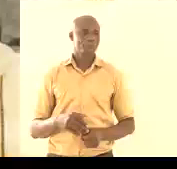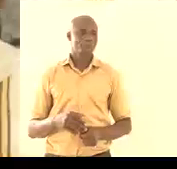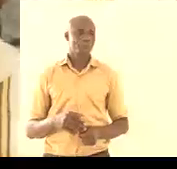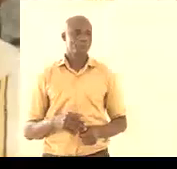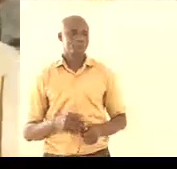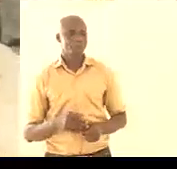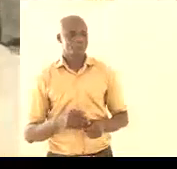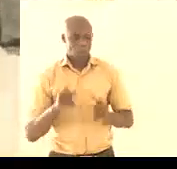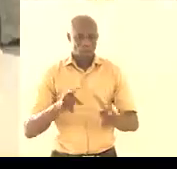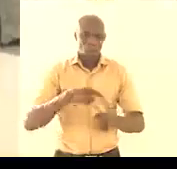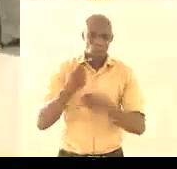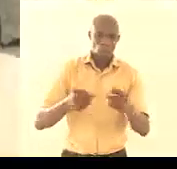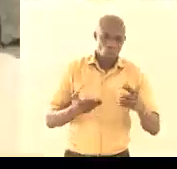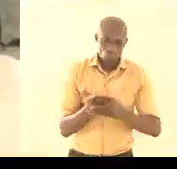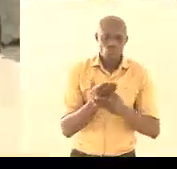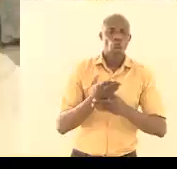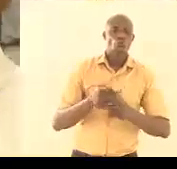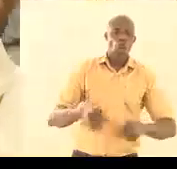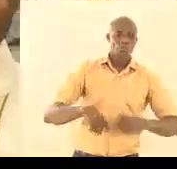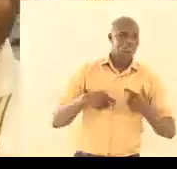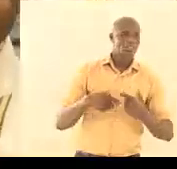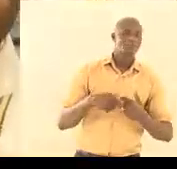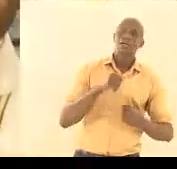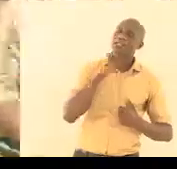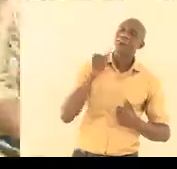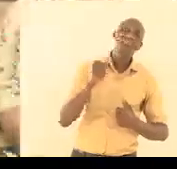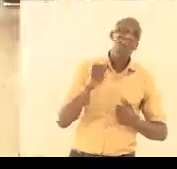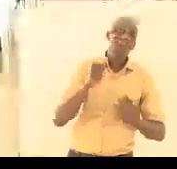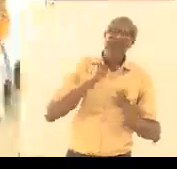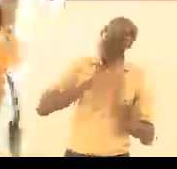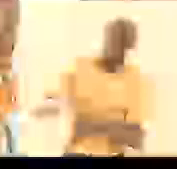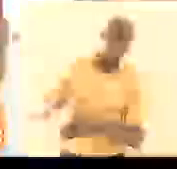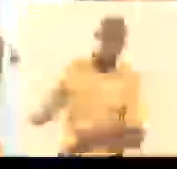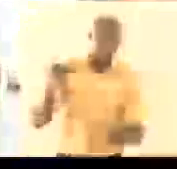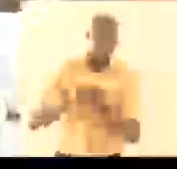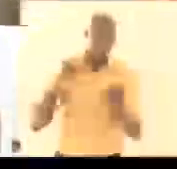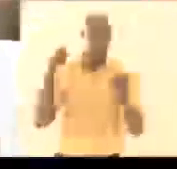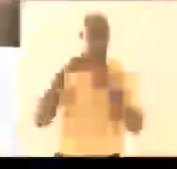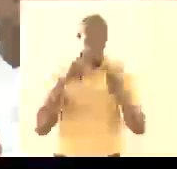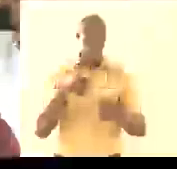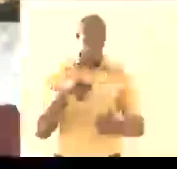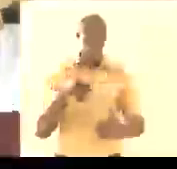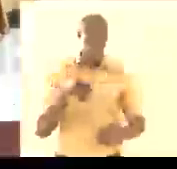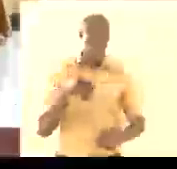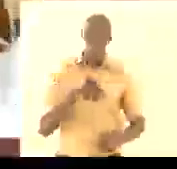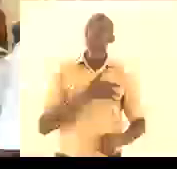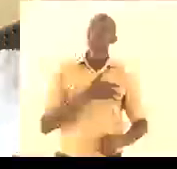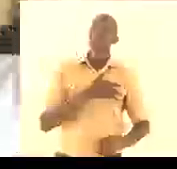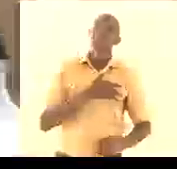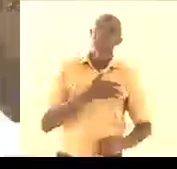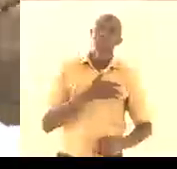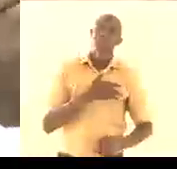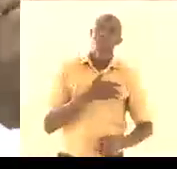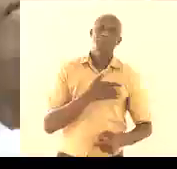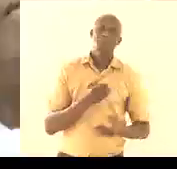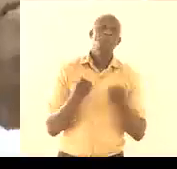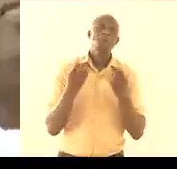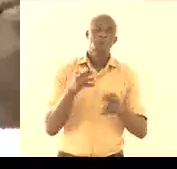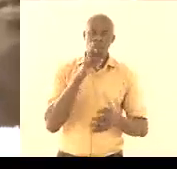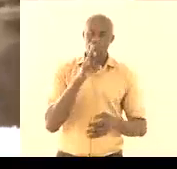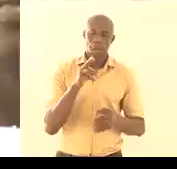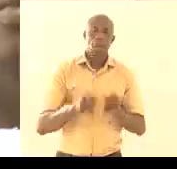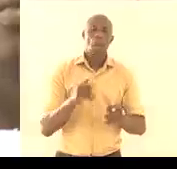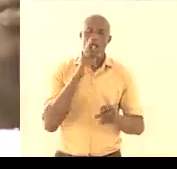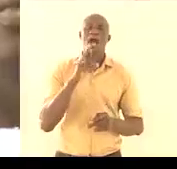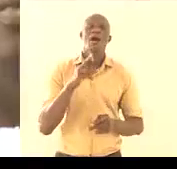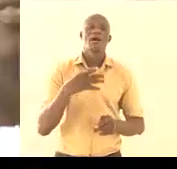people then go through life and they have never lived since that point. And it's a pity. It's a horrible situation. But many people are